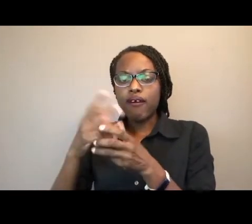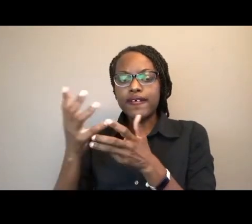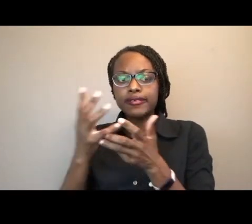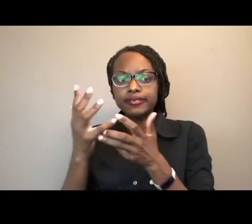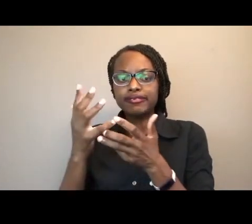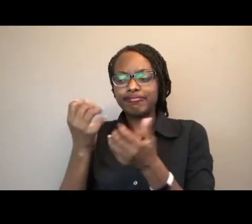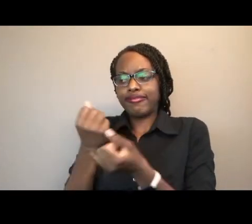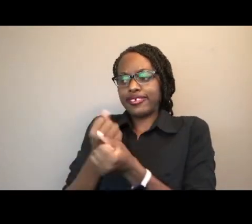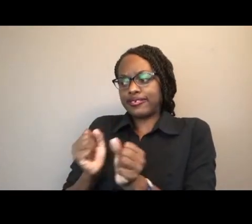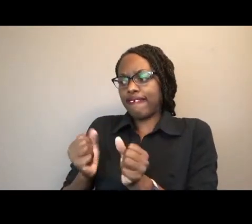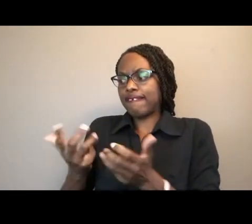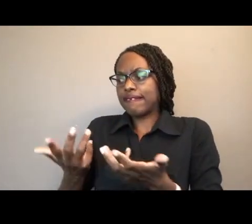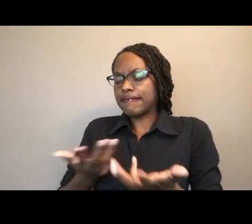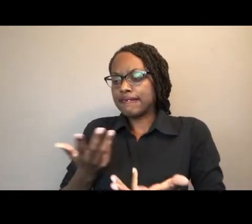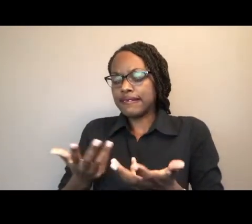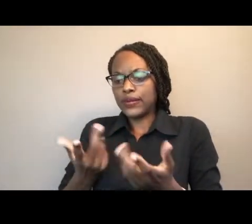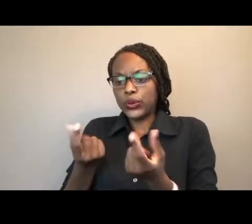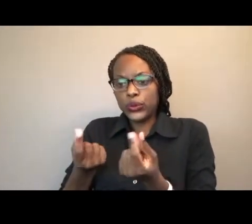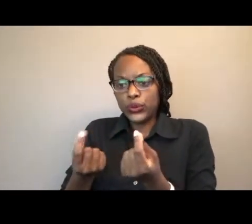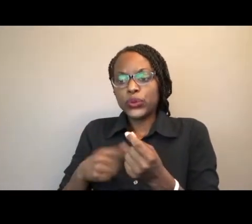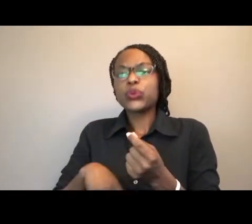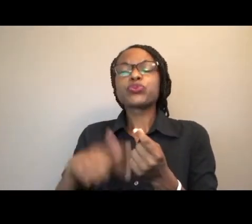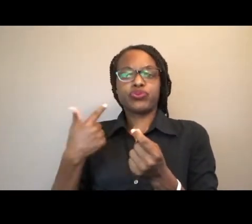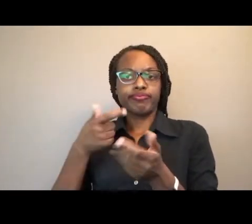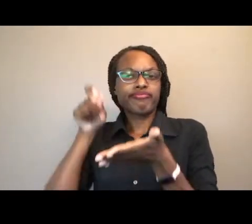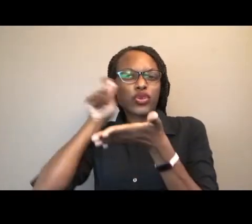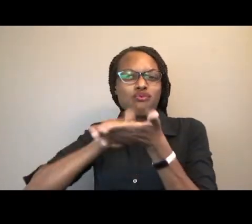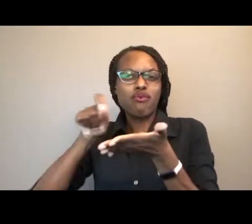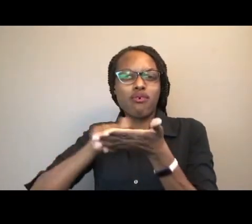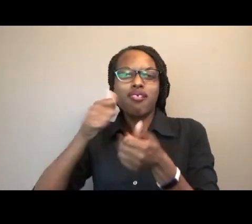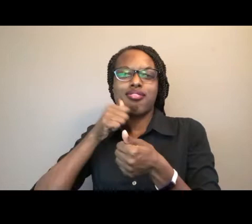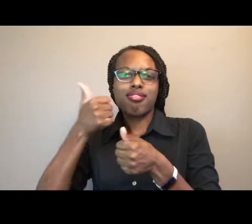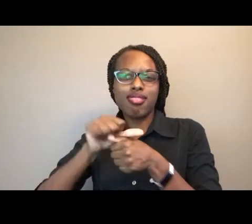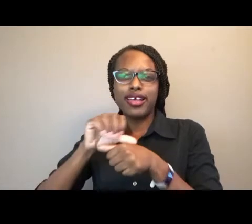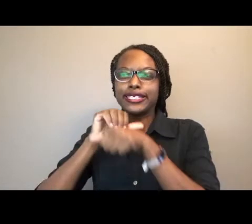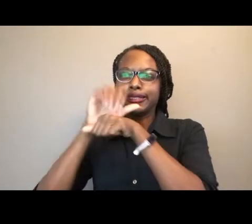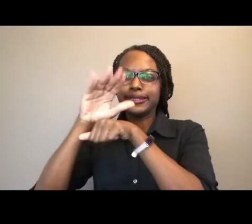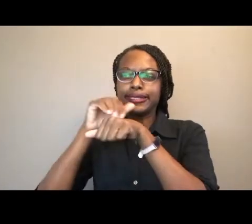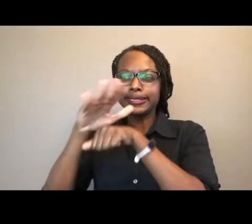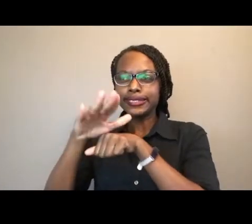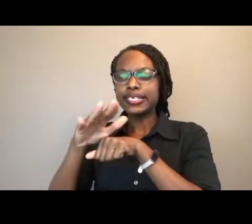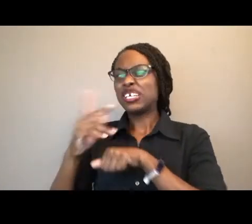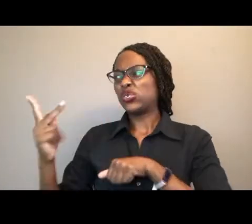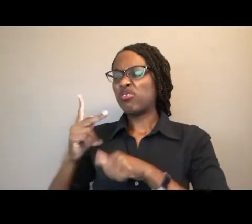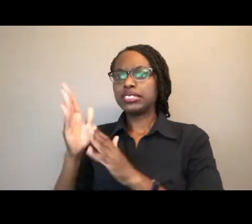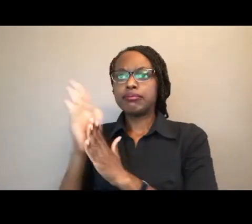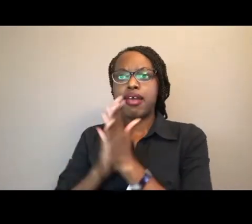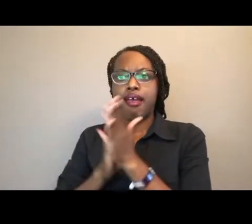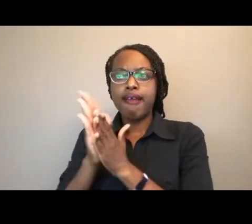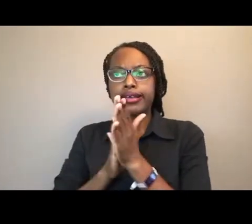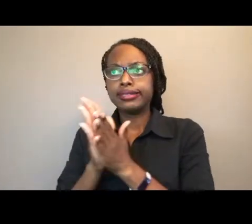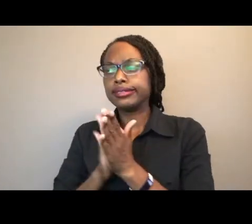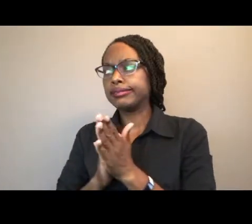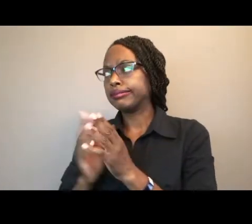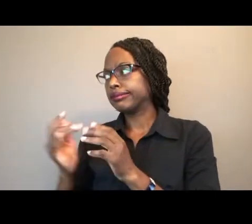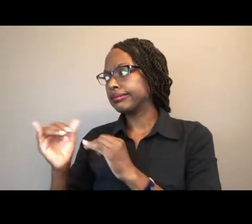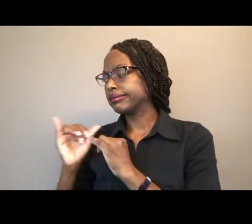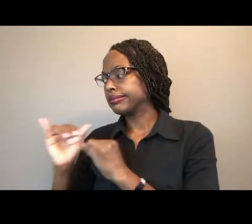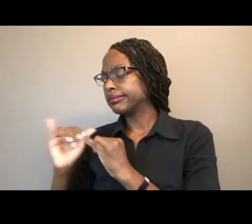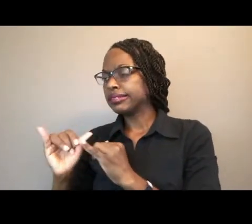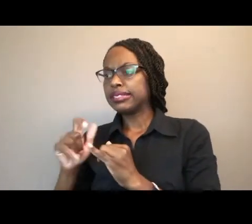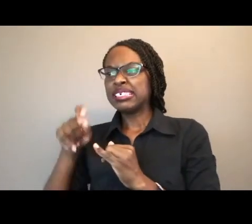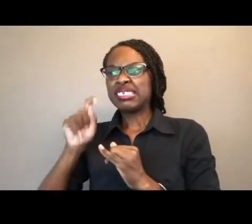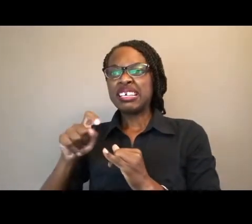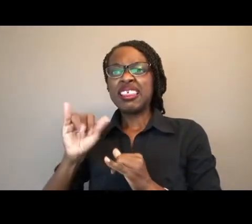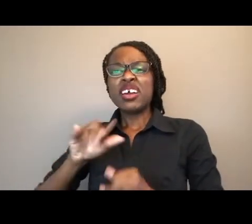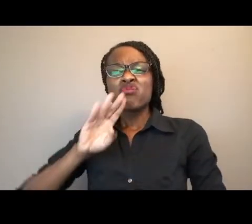violence. I see how very passionate Sean is about this matter. I thought Sean and I need ways to channel this frustration and anger, and other